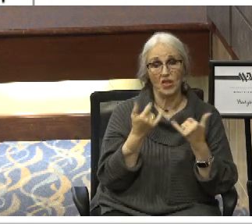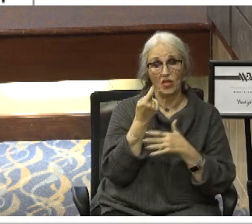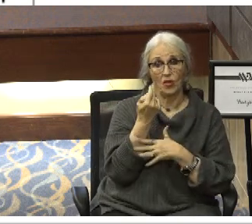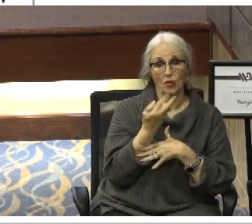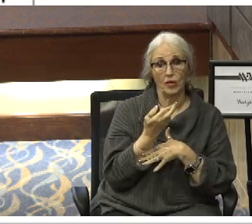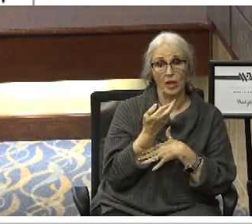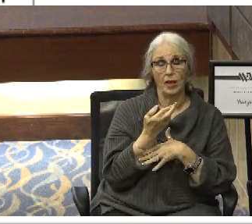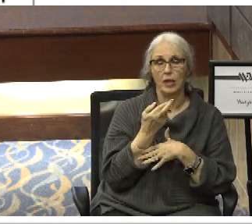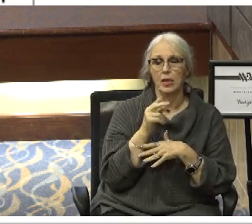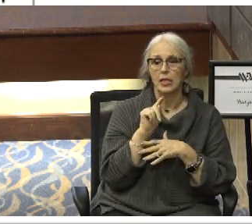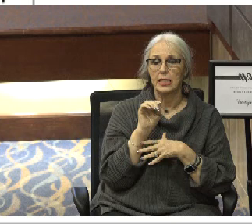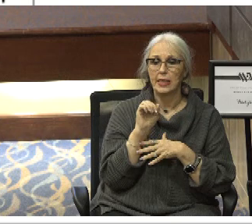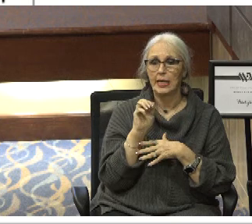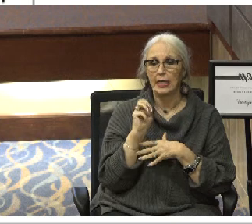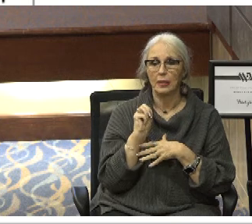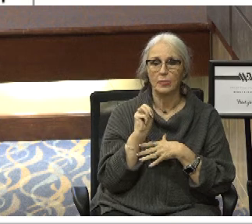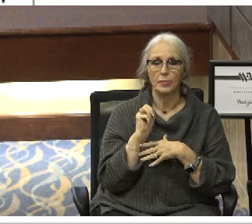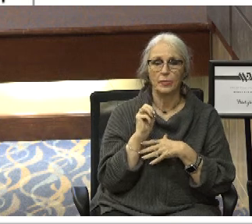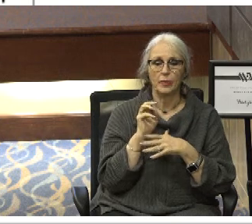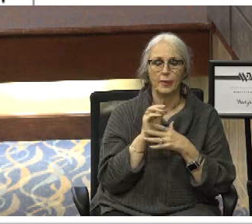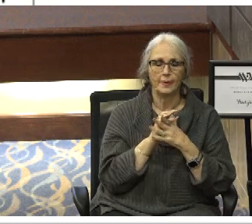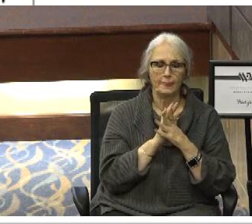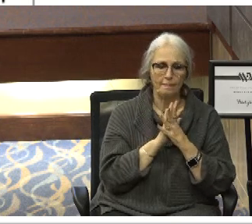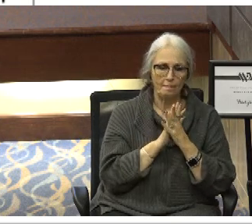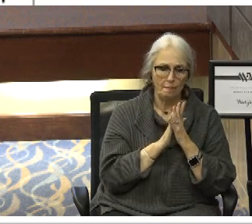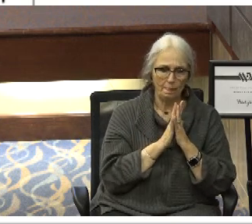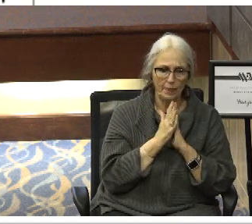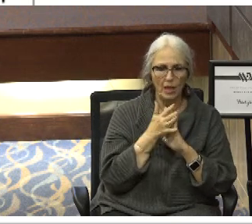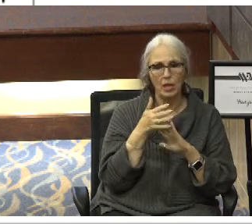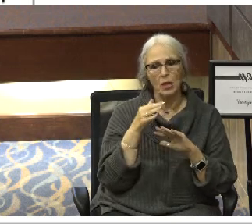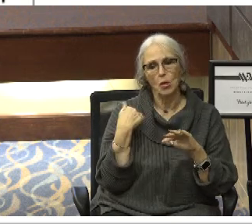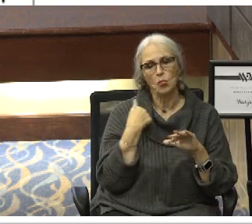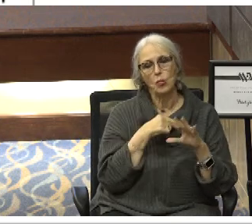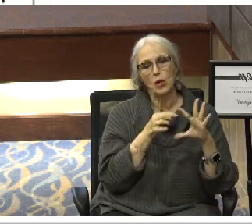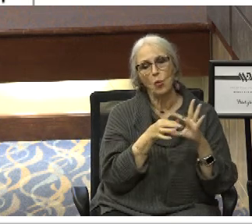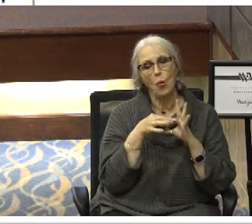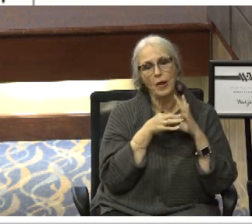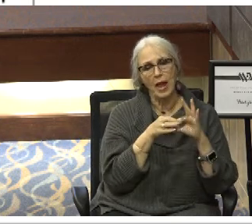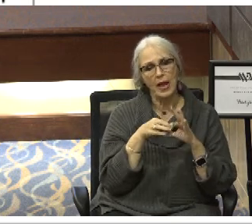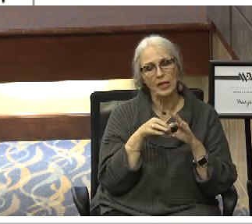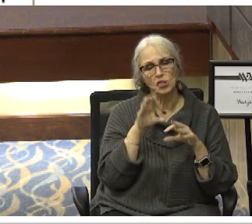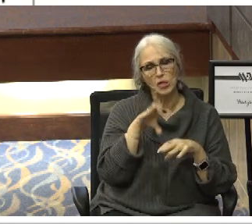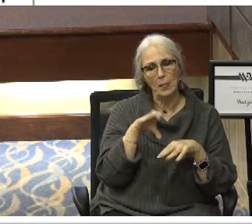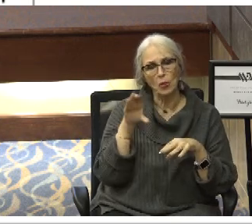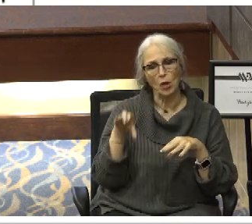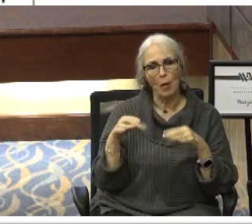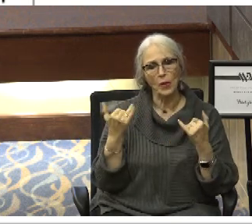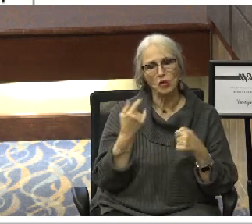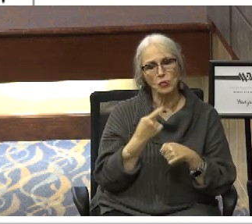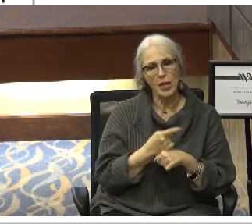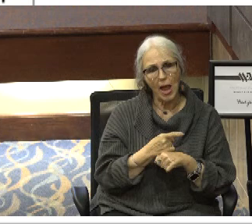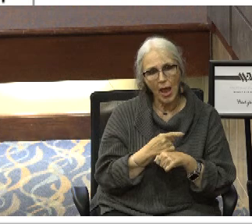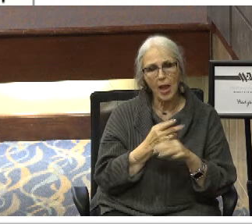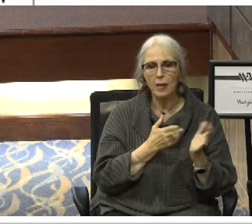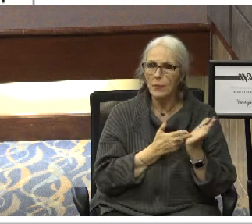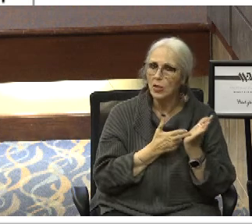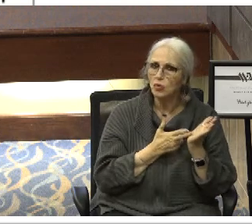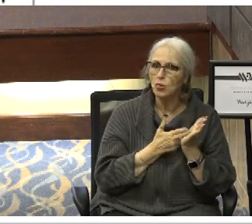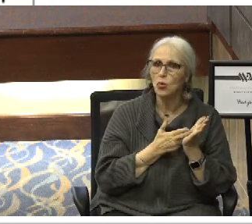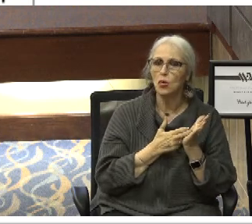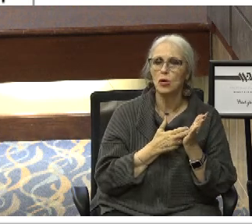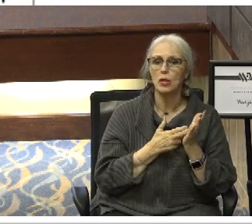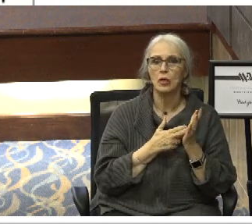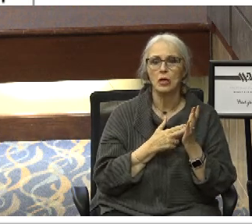team is meeting with the area industry managers meeting. We've coordinated with the Chamber of Commerce today, actually, to make sure that we're also meeting